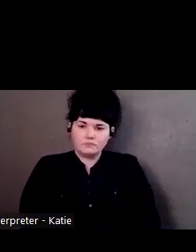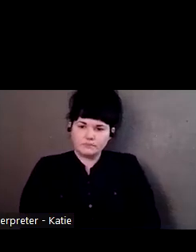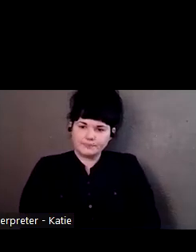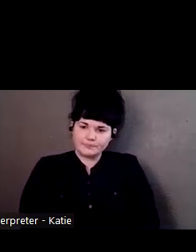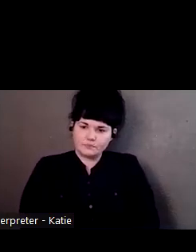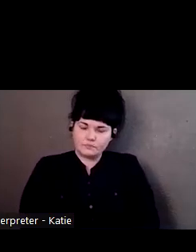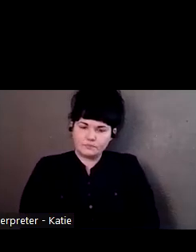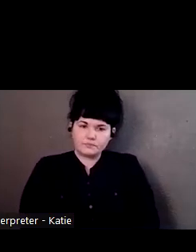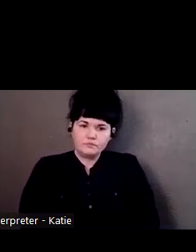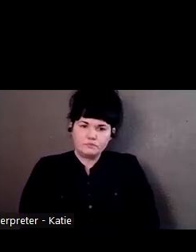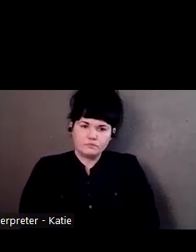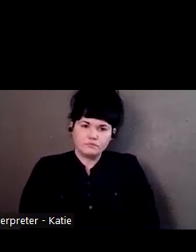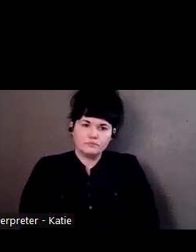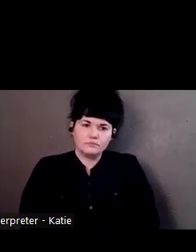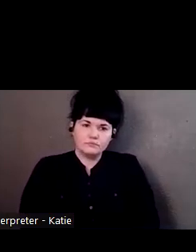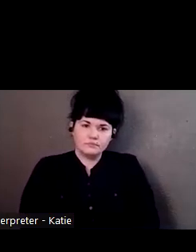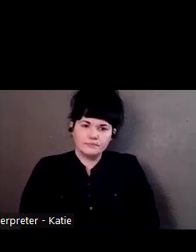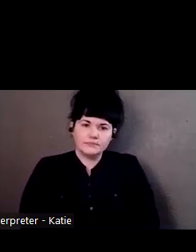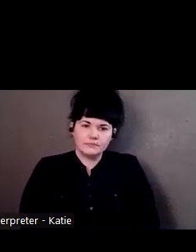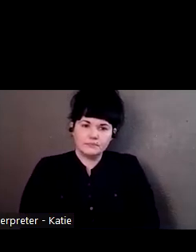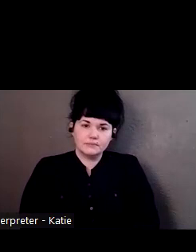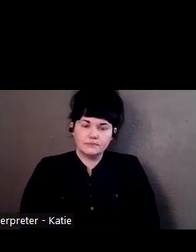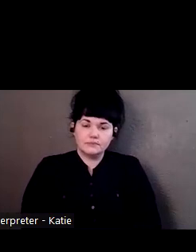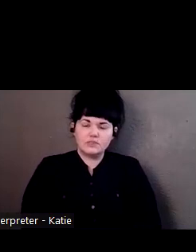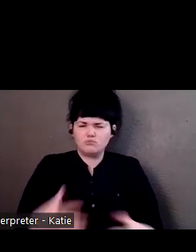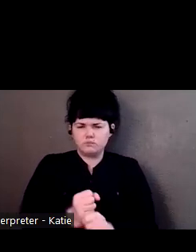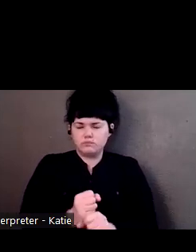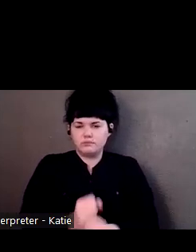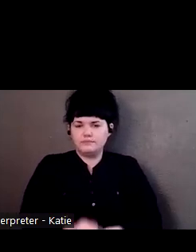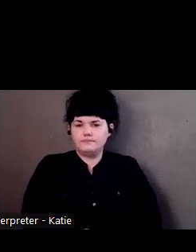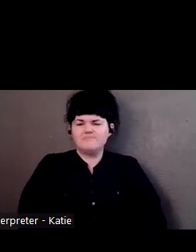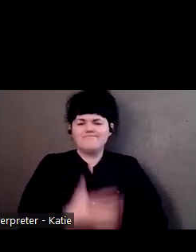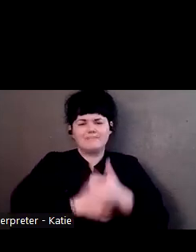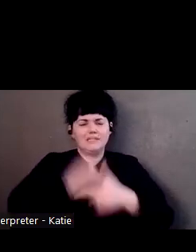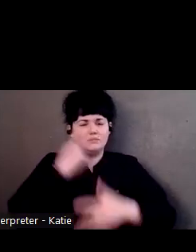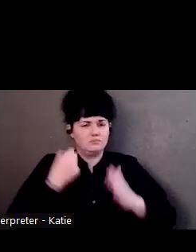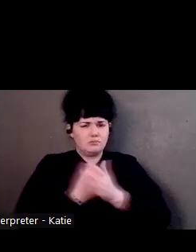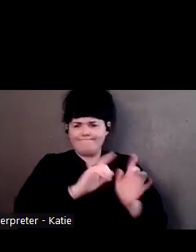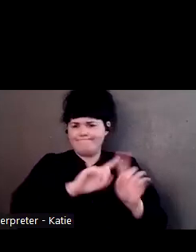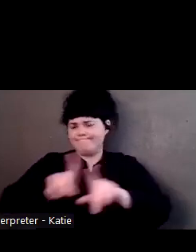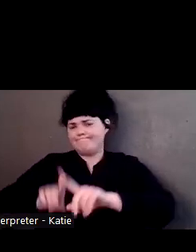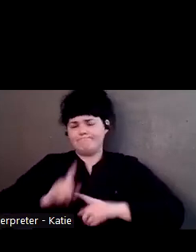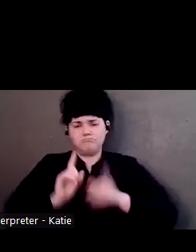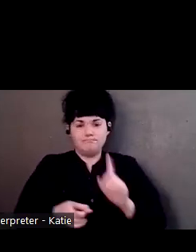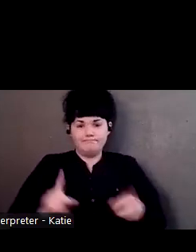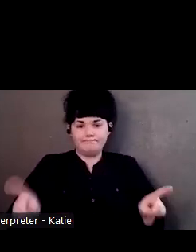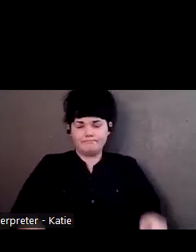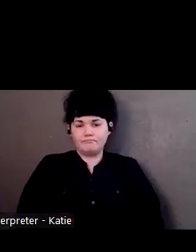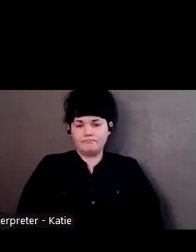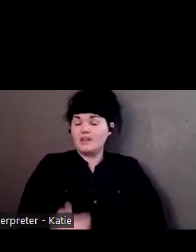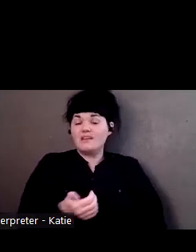So in conclusion, no stroke is the same. Every person may be affected differently. A stroke can happen at any